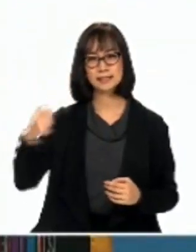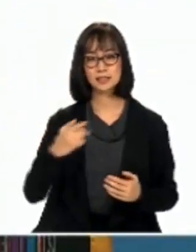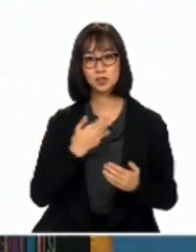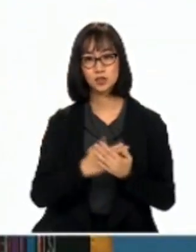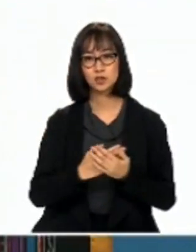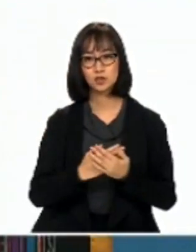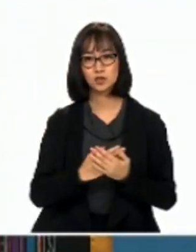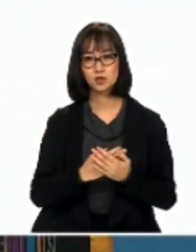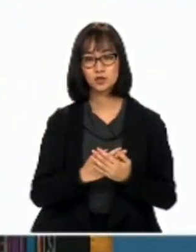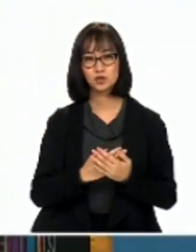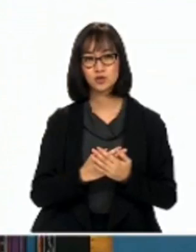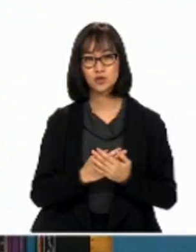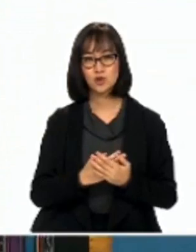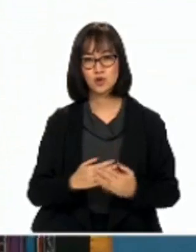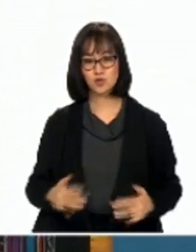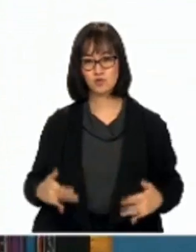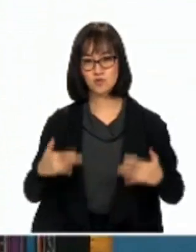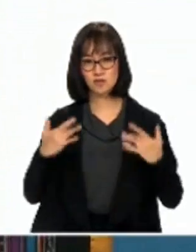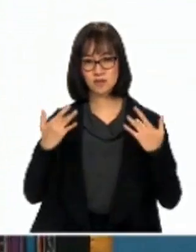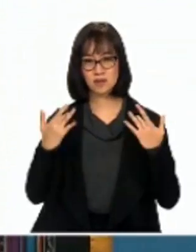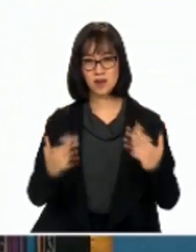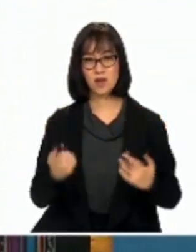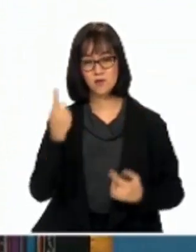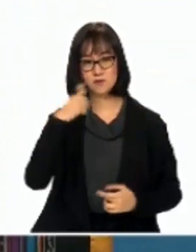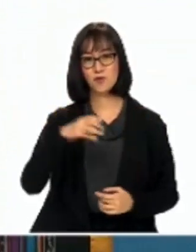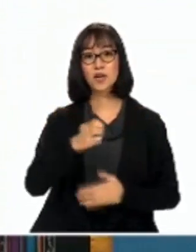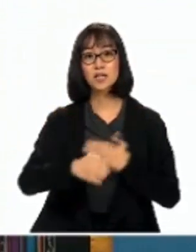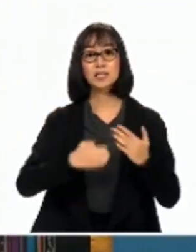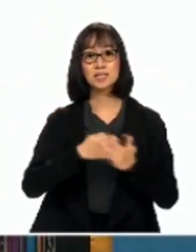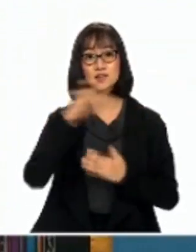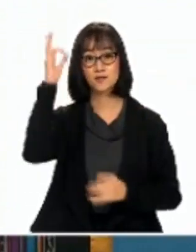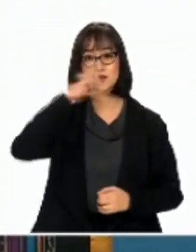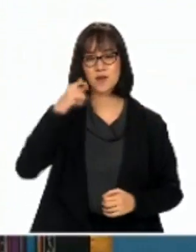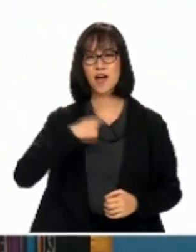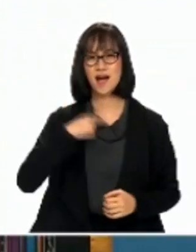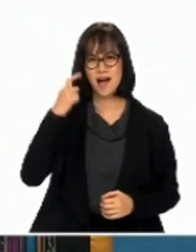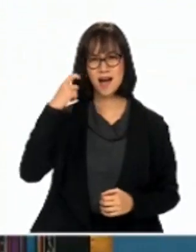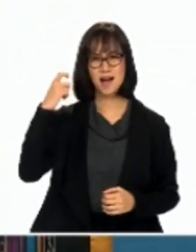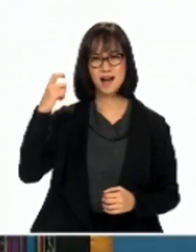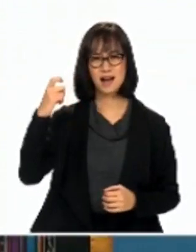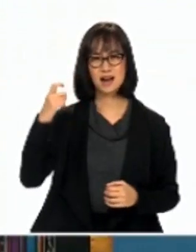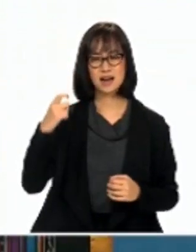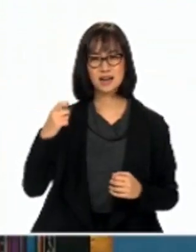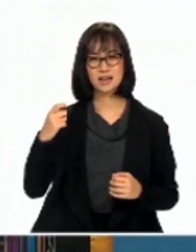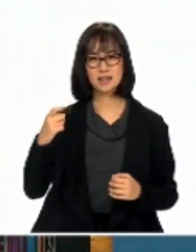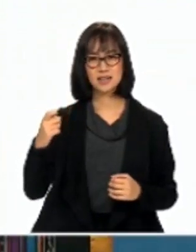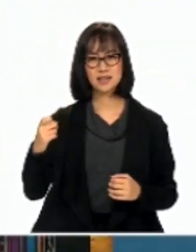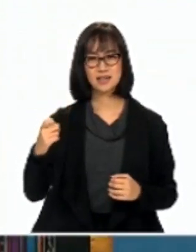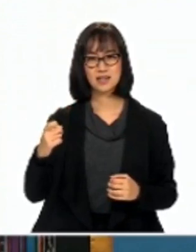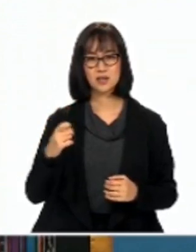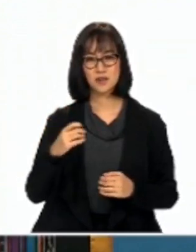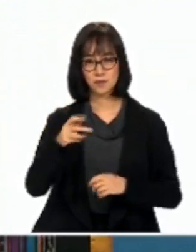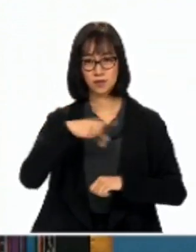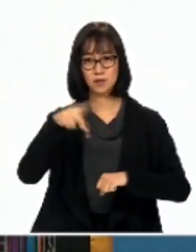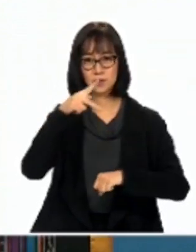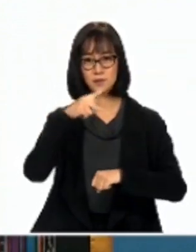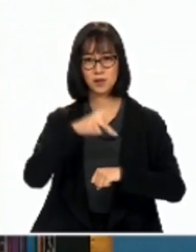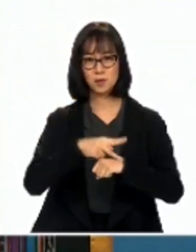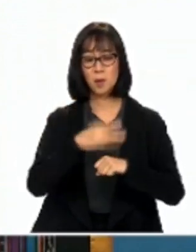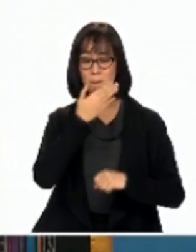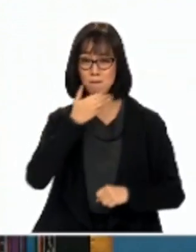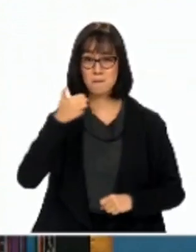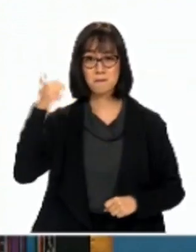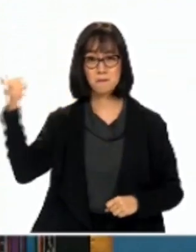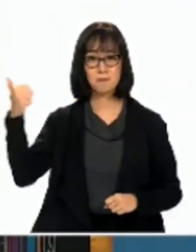Filipino. I dream of a Philippines better than the one I grew up